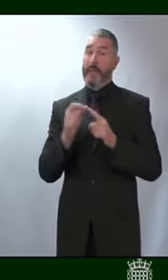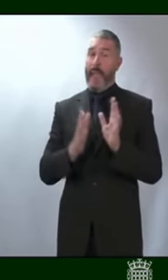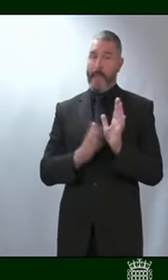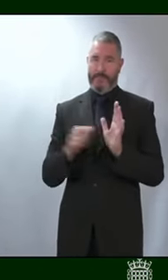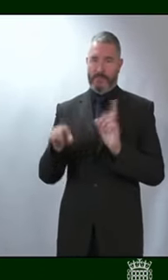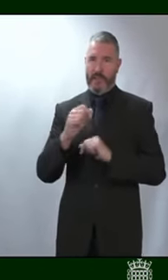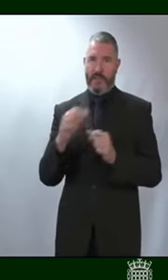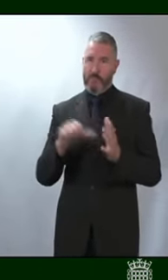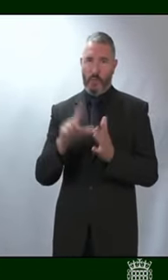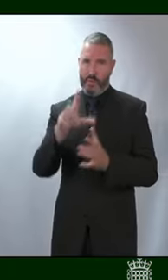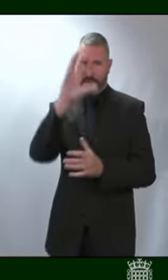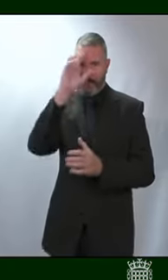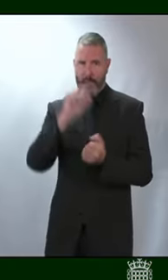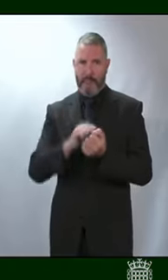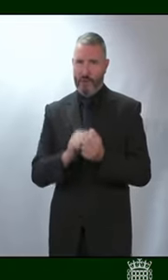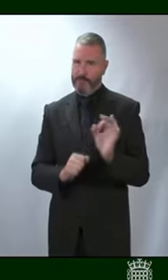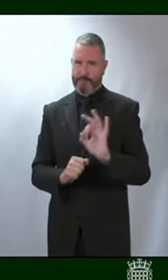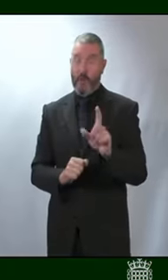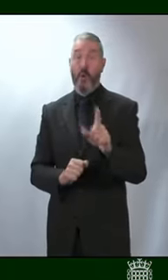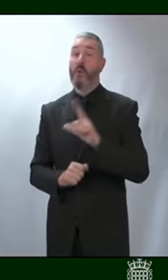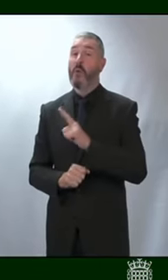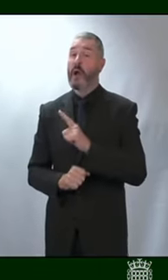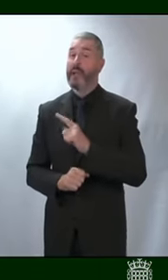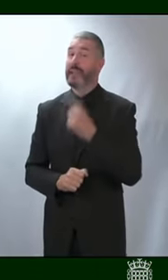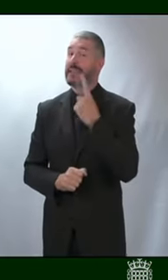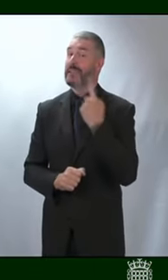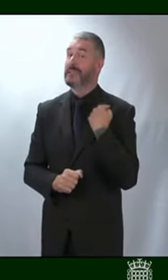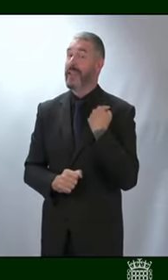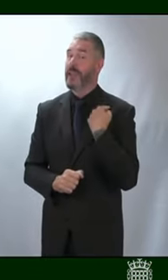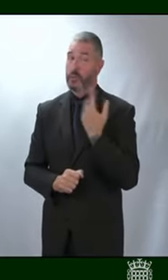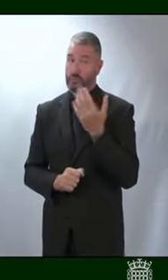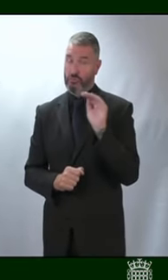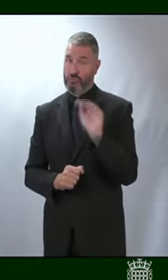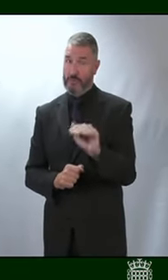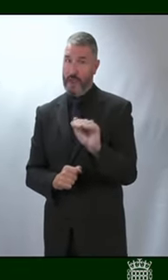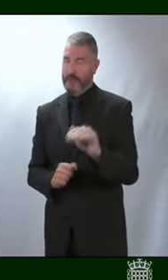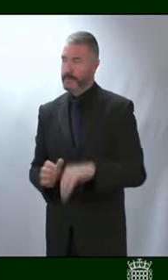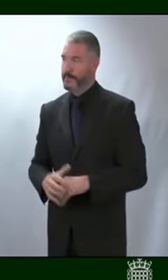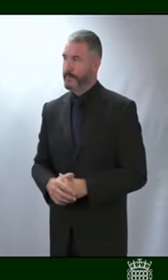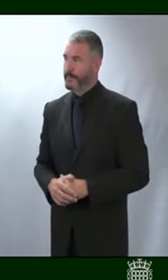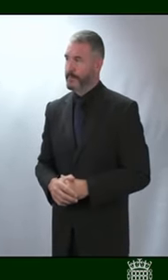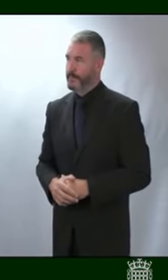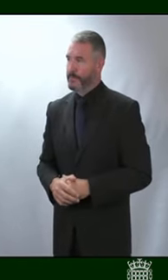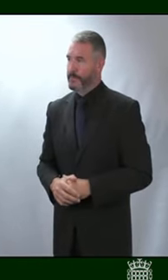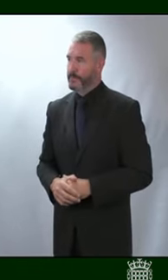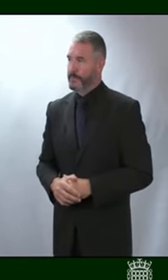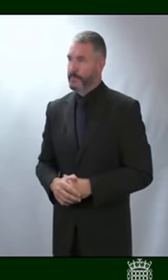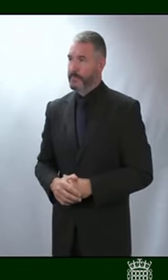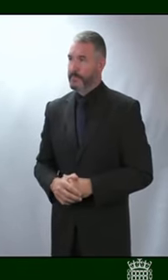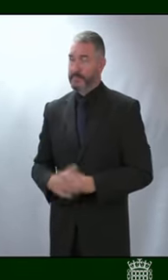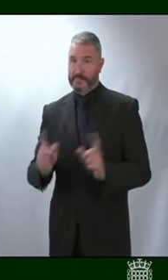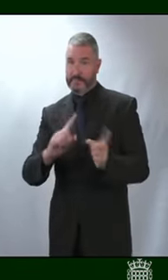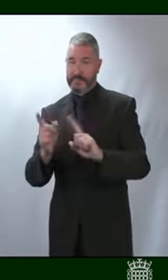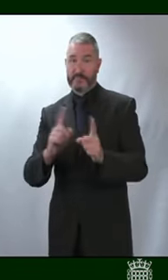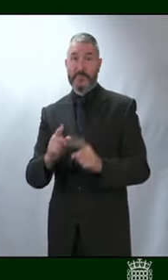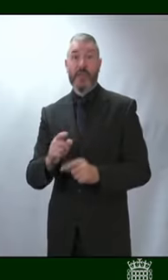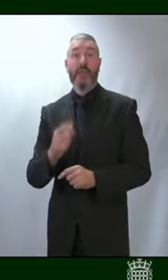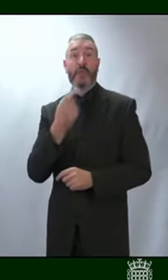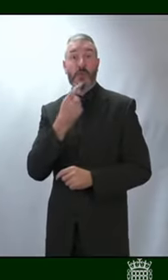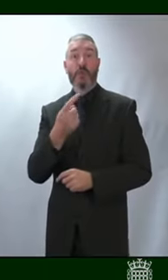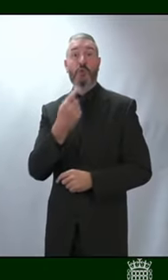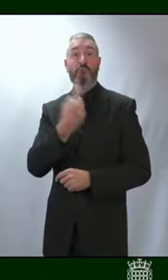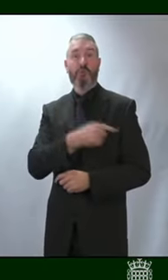with his memory, because just yesterday, can I remind him, we've just had a recent exchange there where, metaphorically, you promised to put